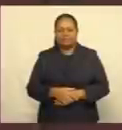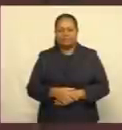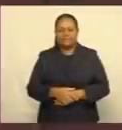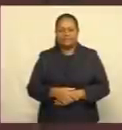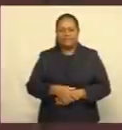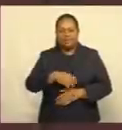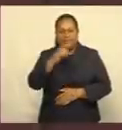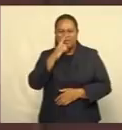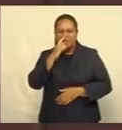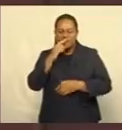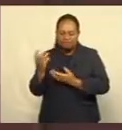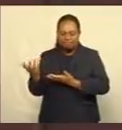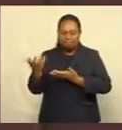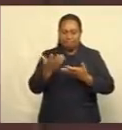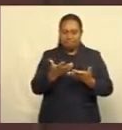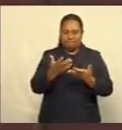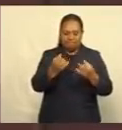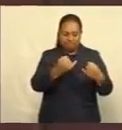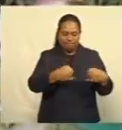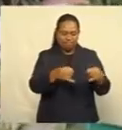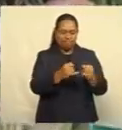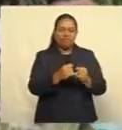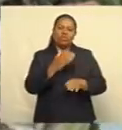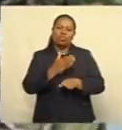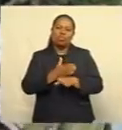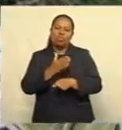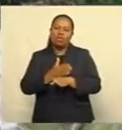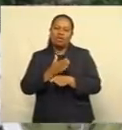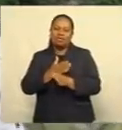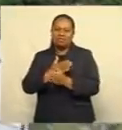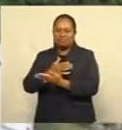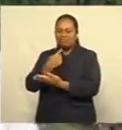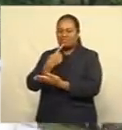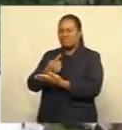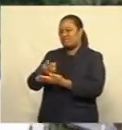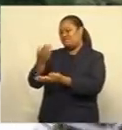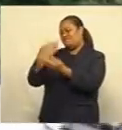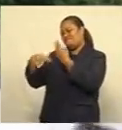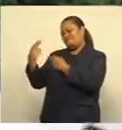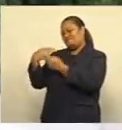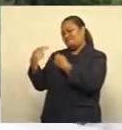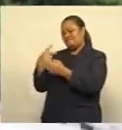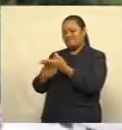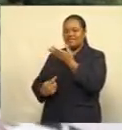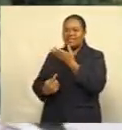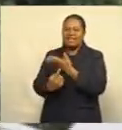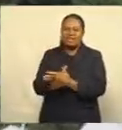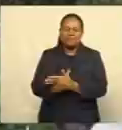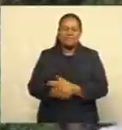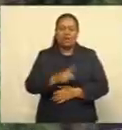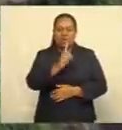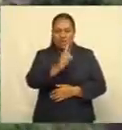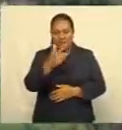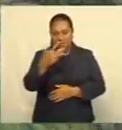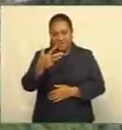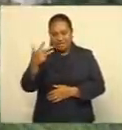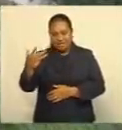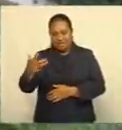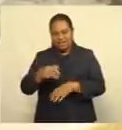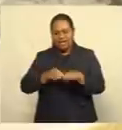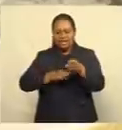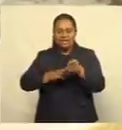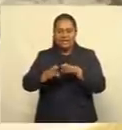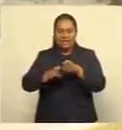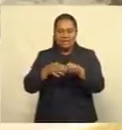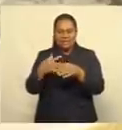People were brought to the island to work as laborers to build these colonial homes and the historic 199 steps.